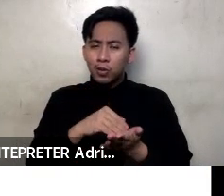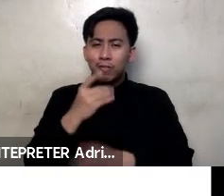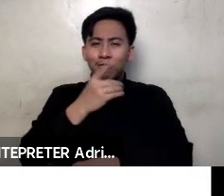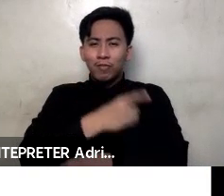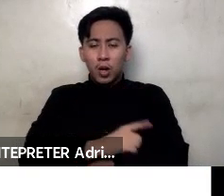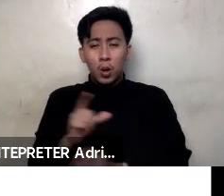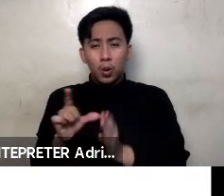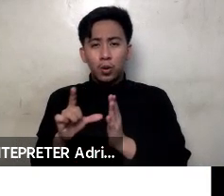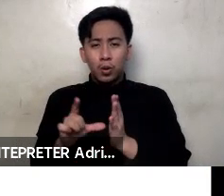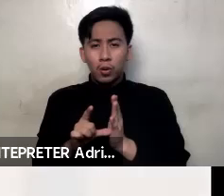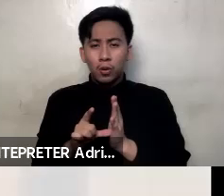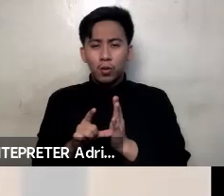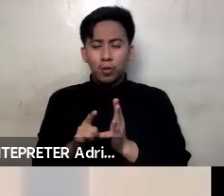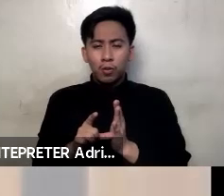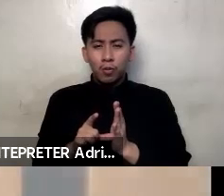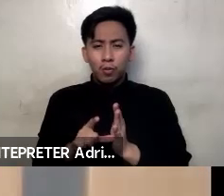Republic Act